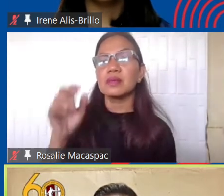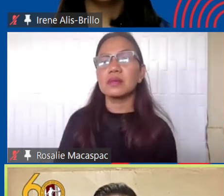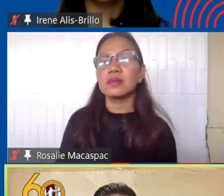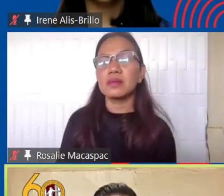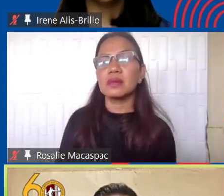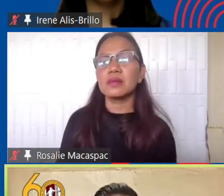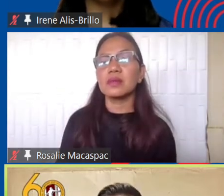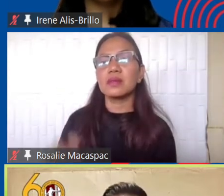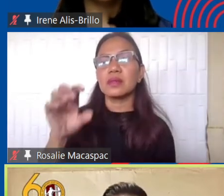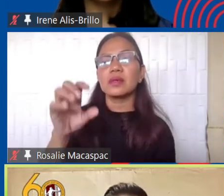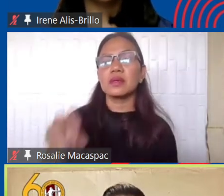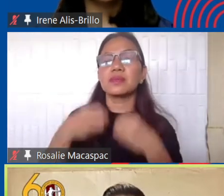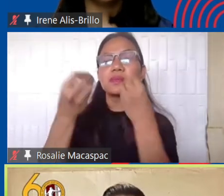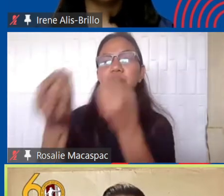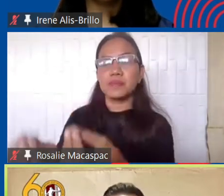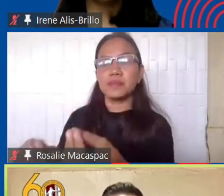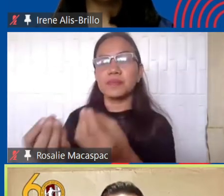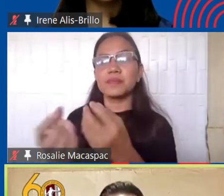us some